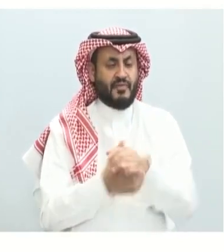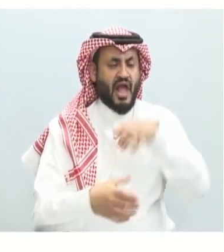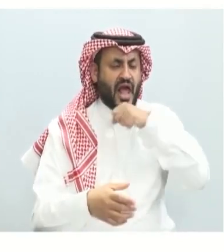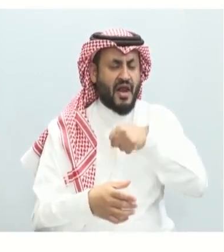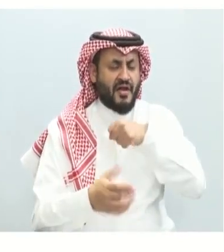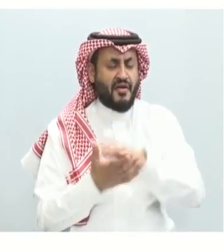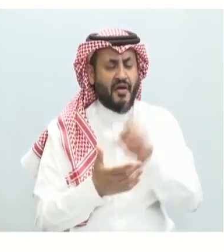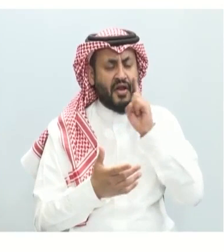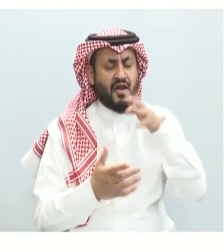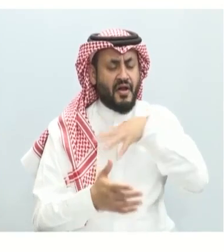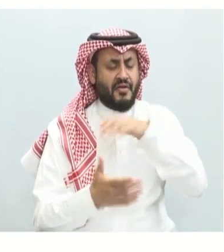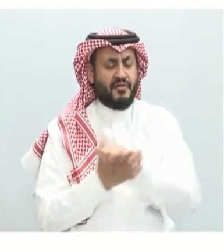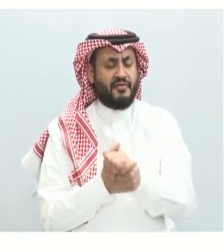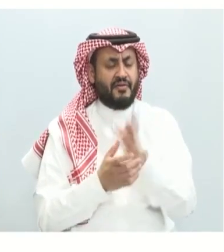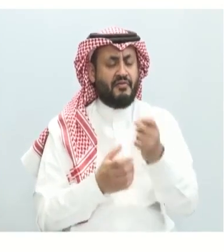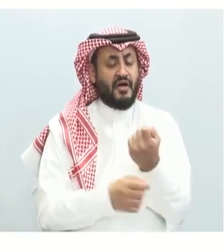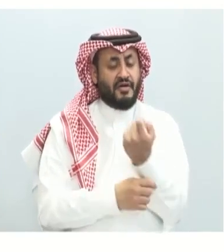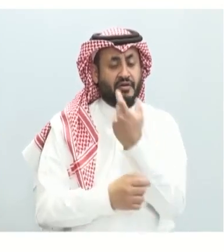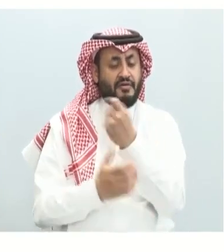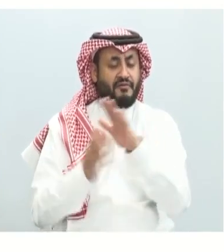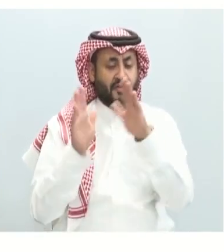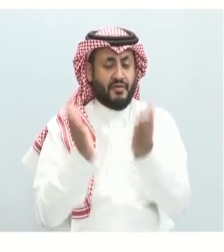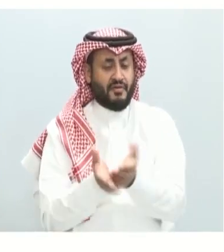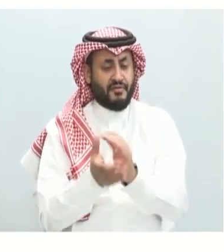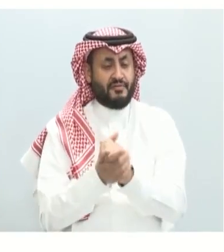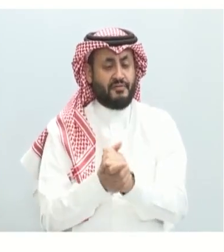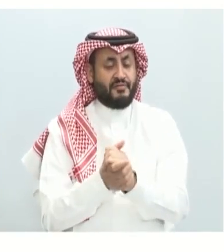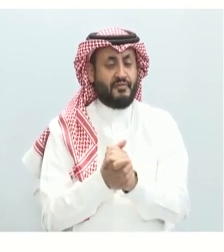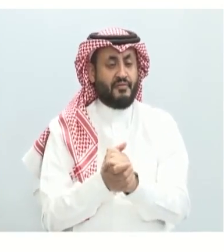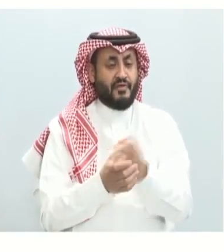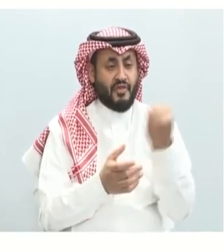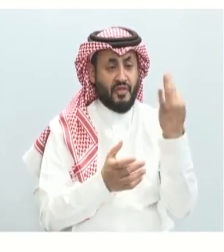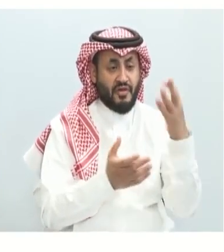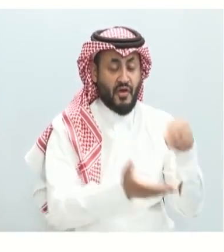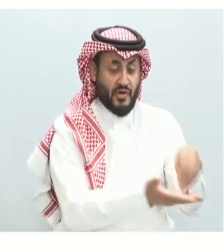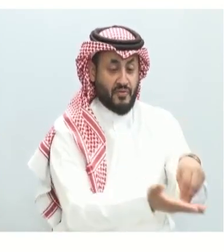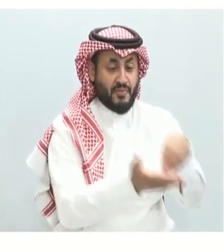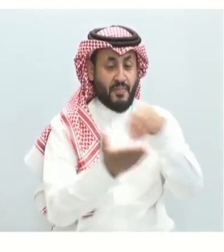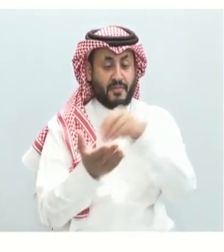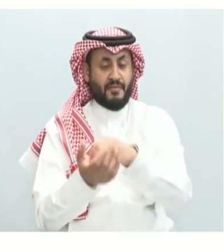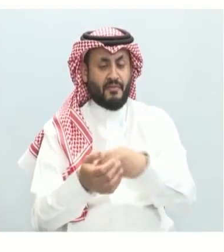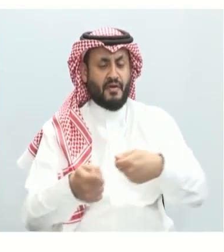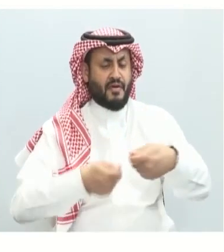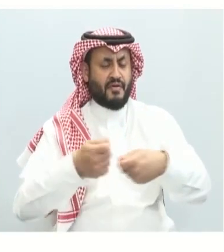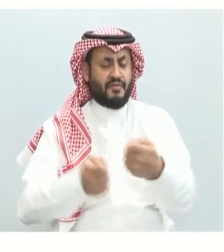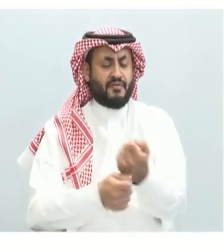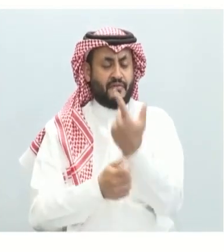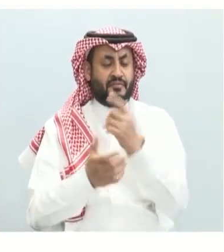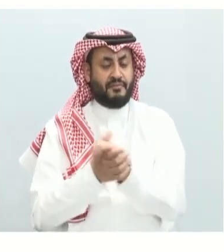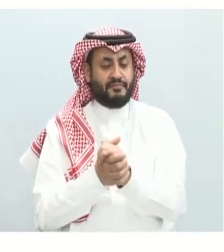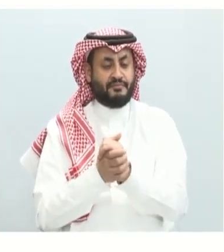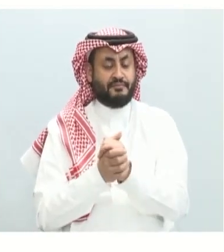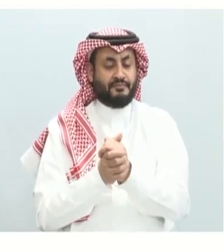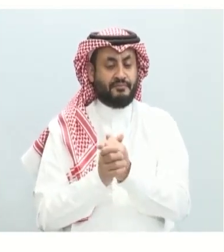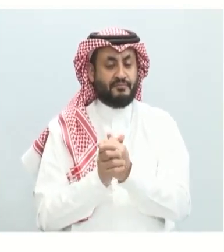and grandpa want some flowers and pots. They are going to the flower store.